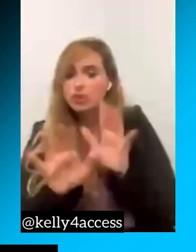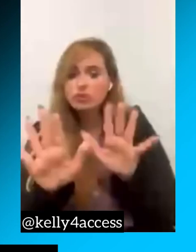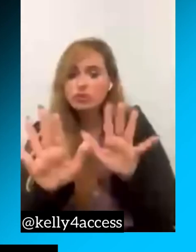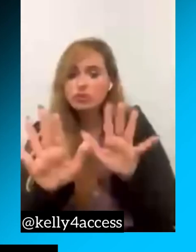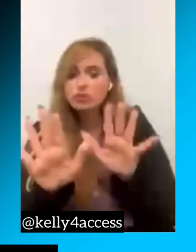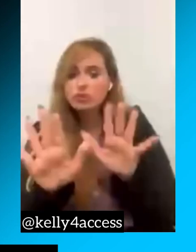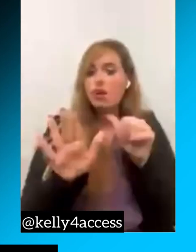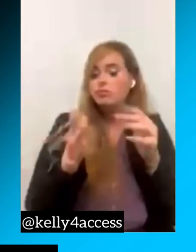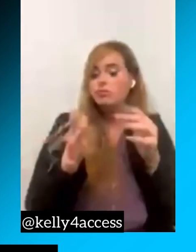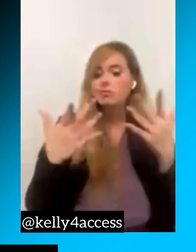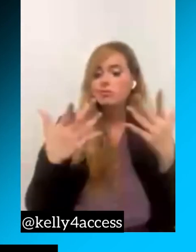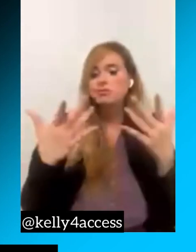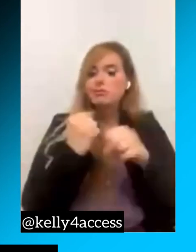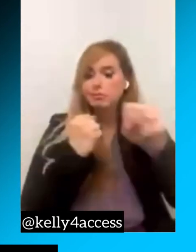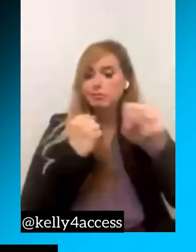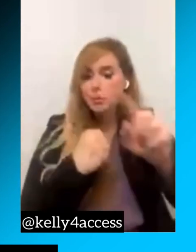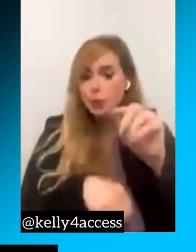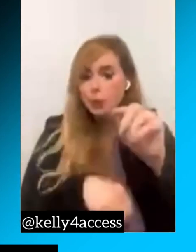bottom.